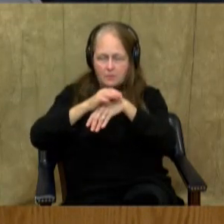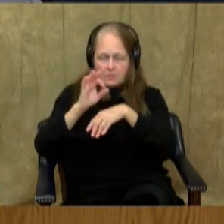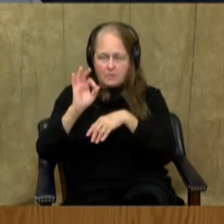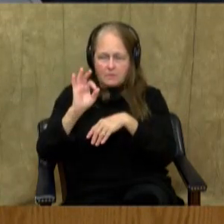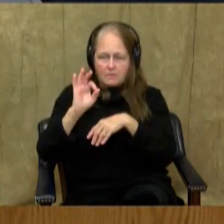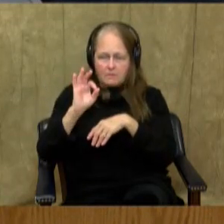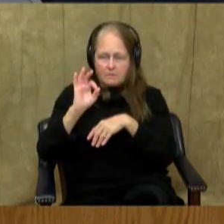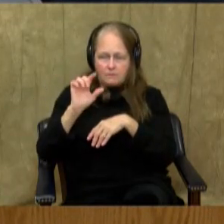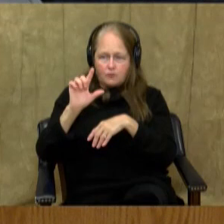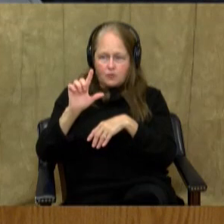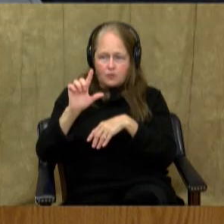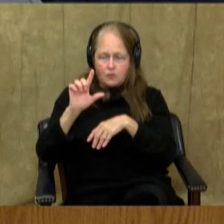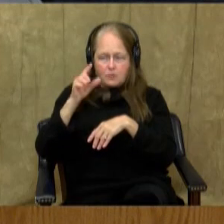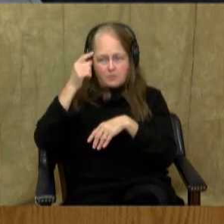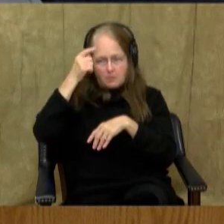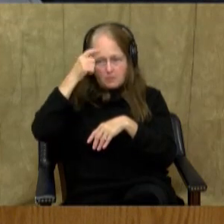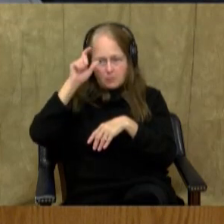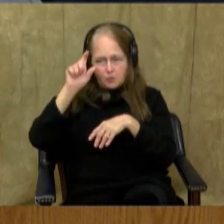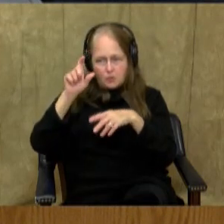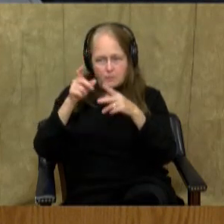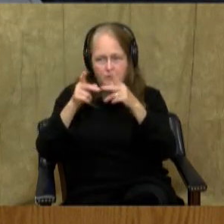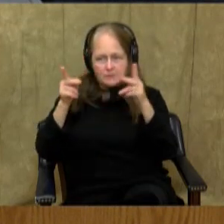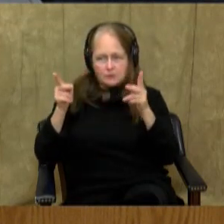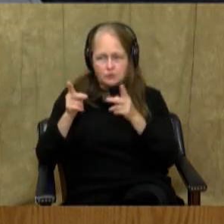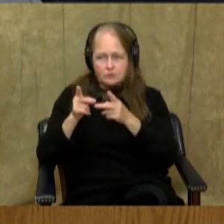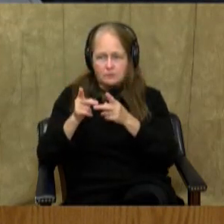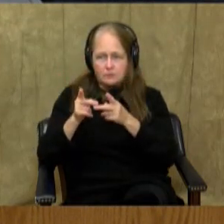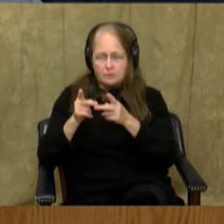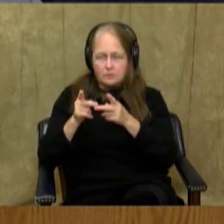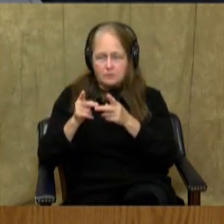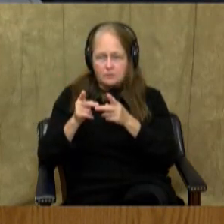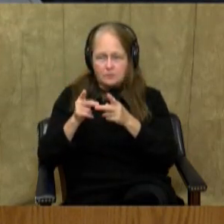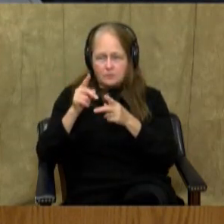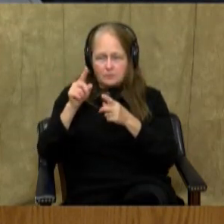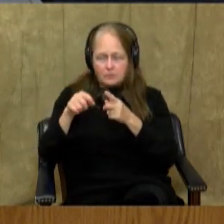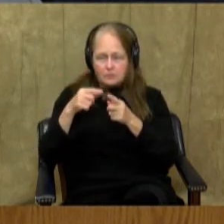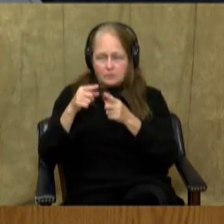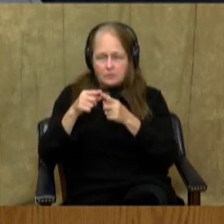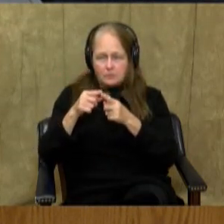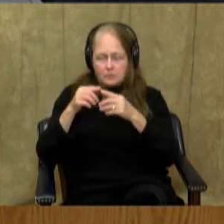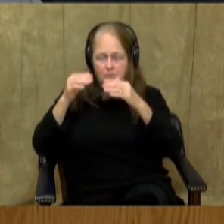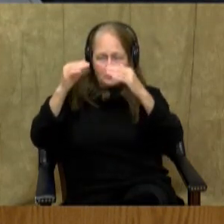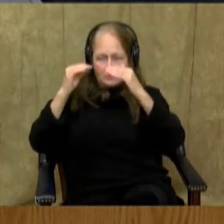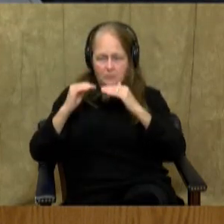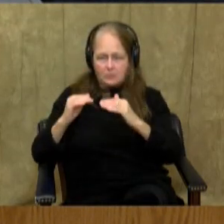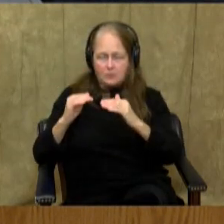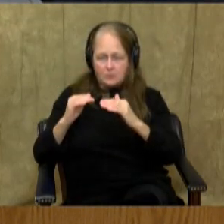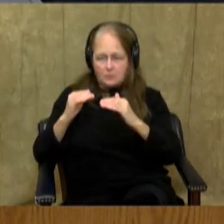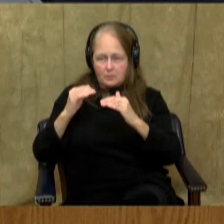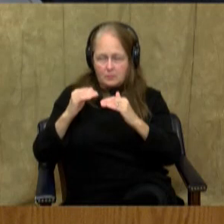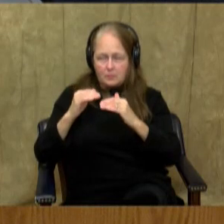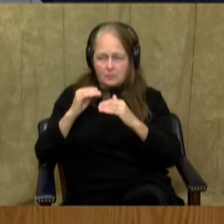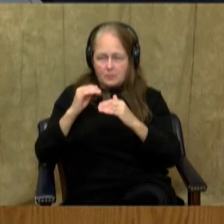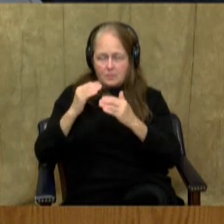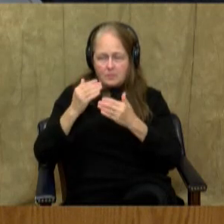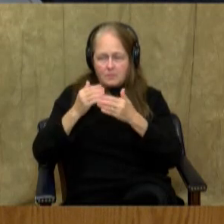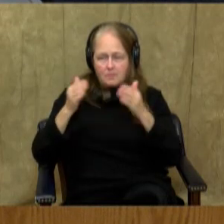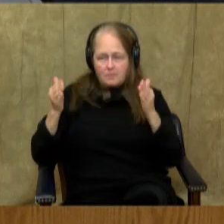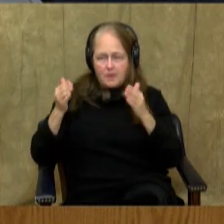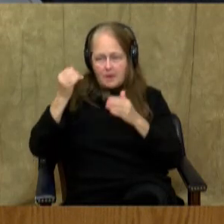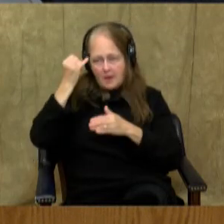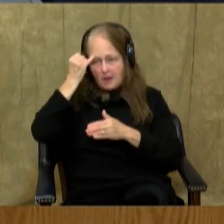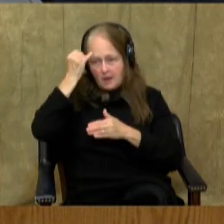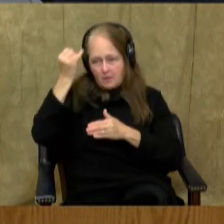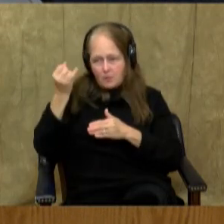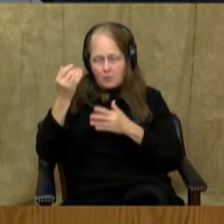moon position. And then our bottom line here talks about the big idea about